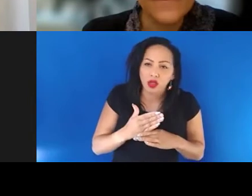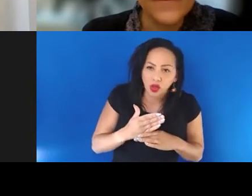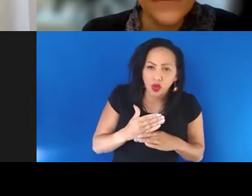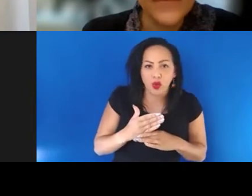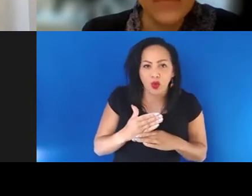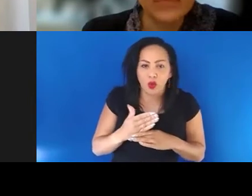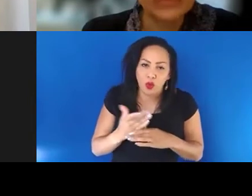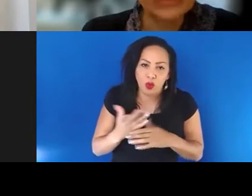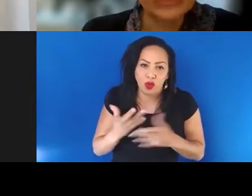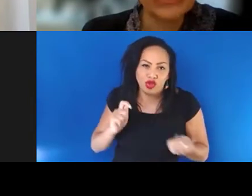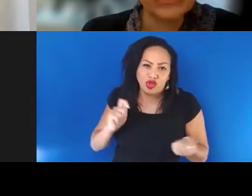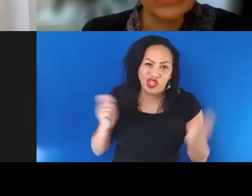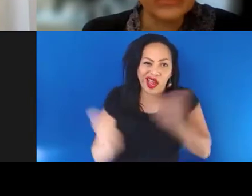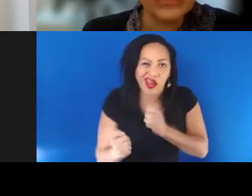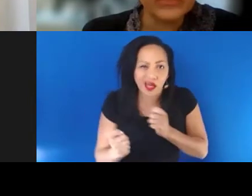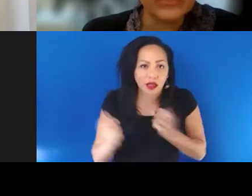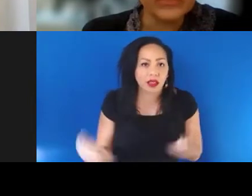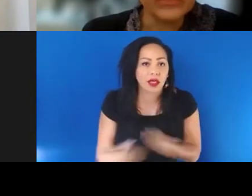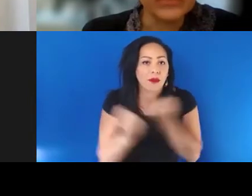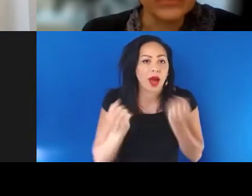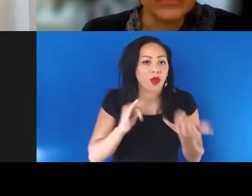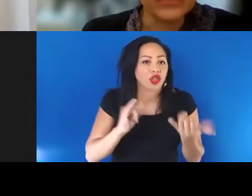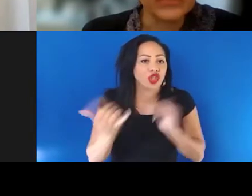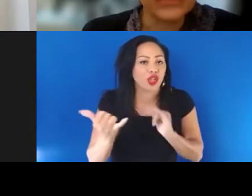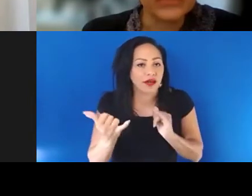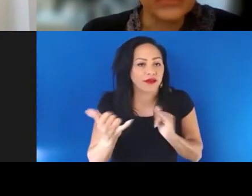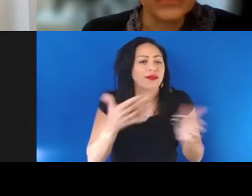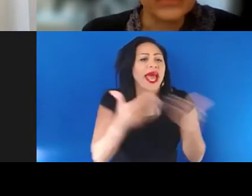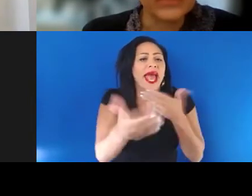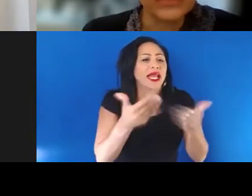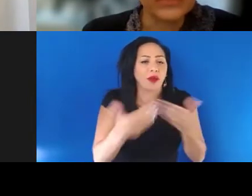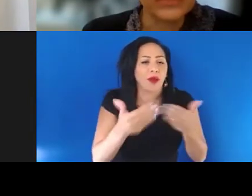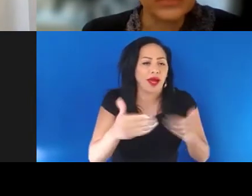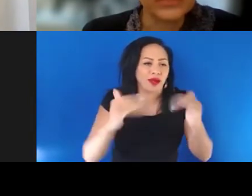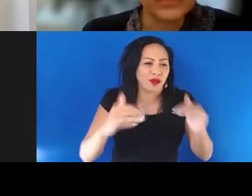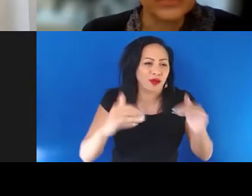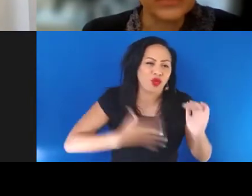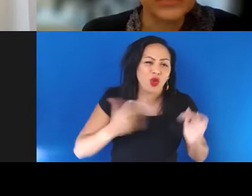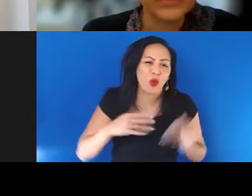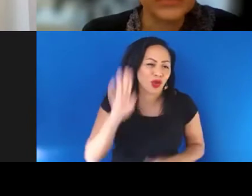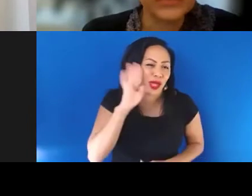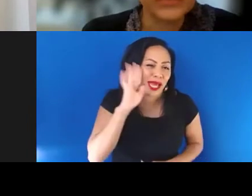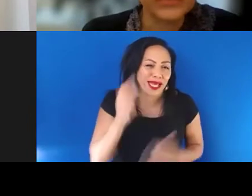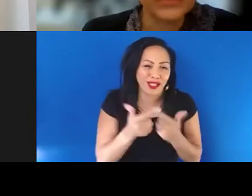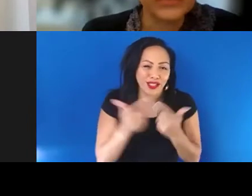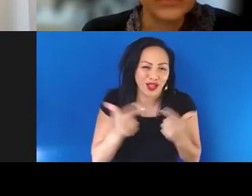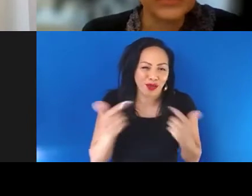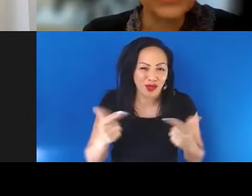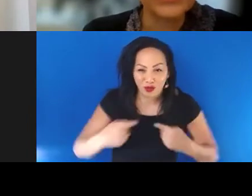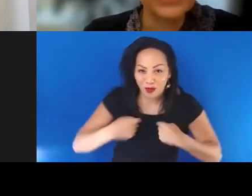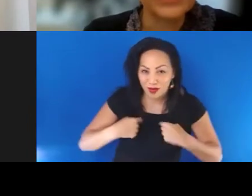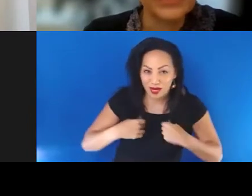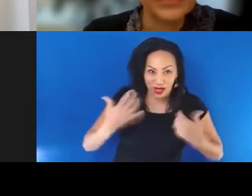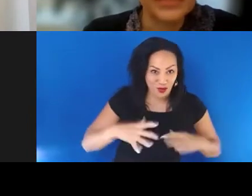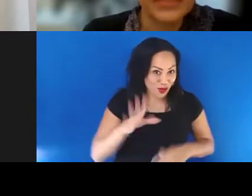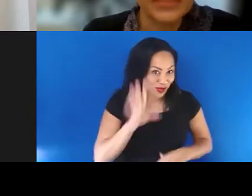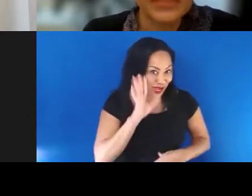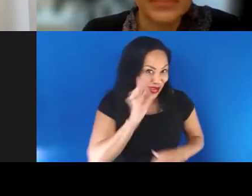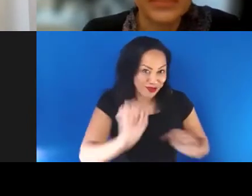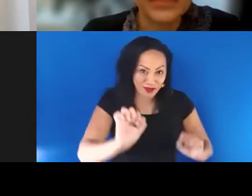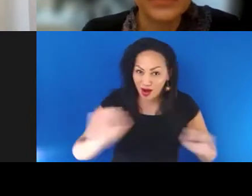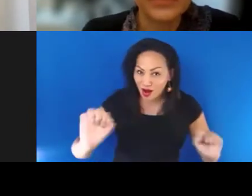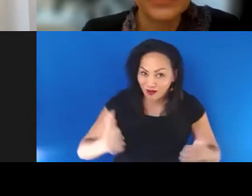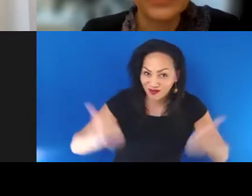in our sector. But anyway, you probably don't want to hear much more from me, but from our great speakers. So I'm going to invite